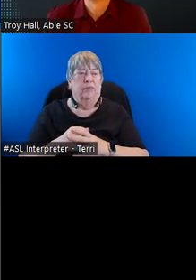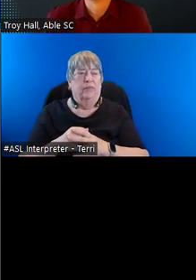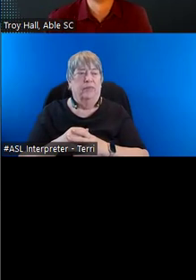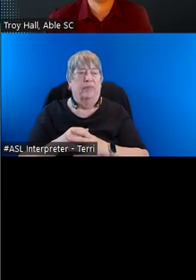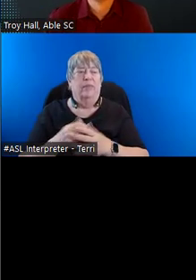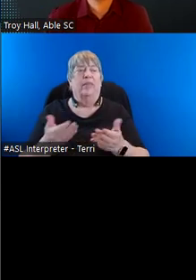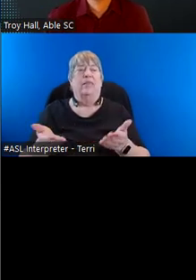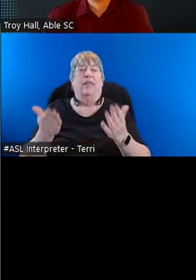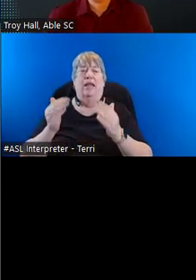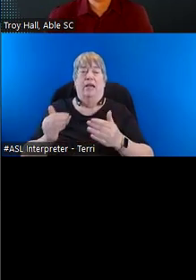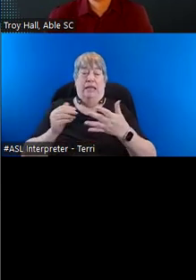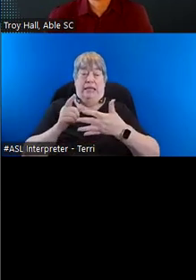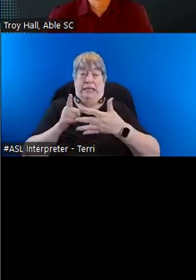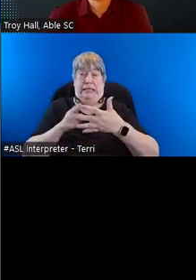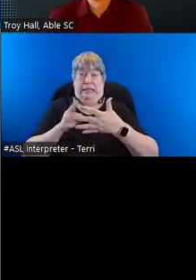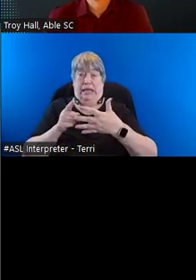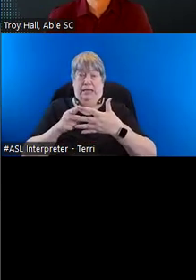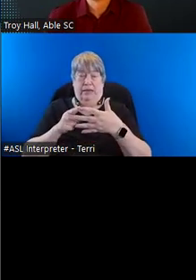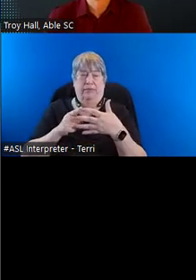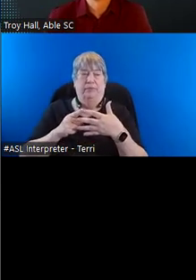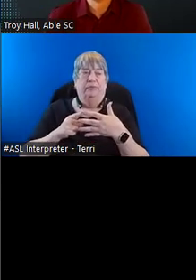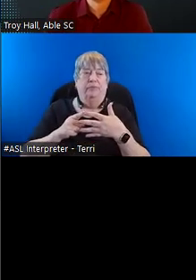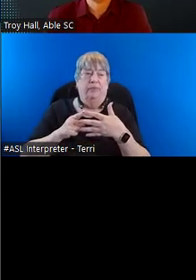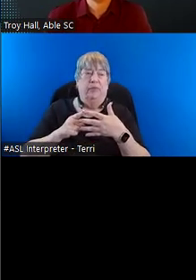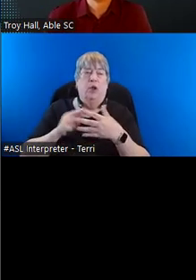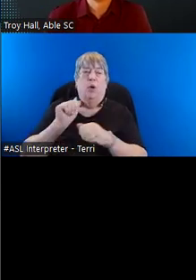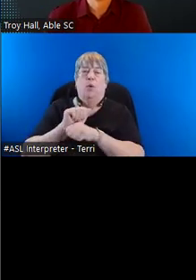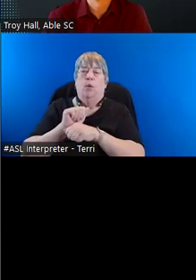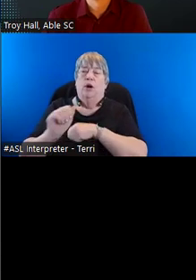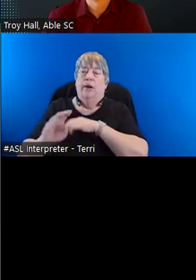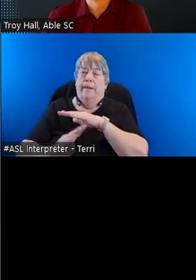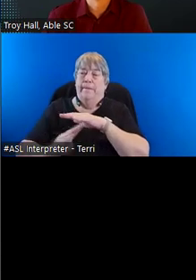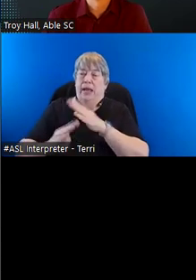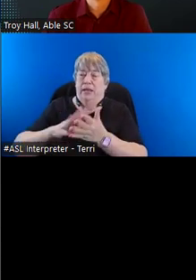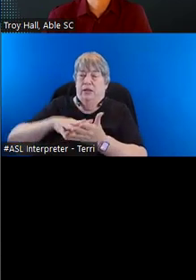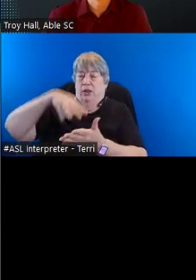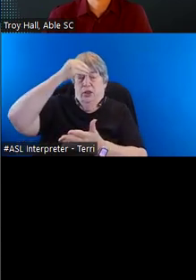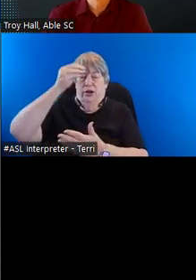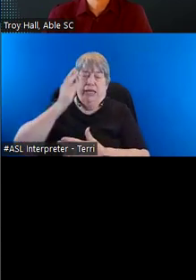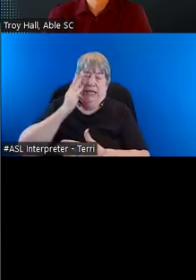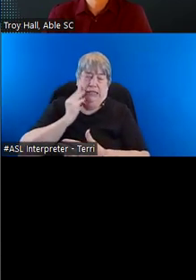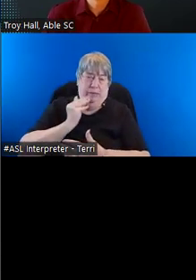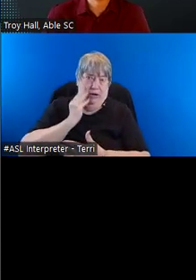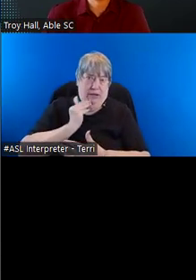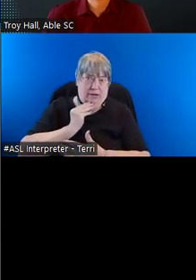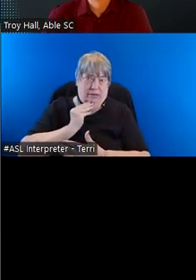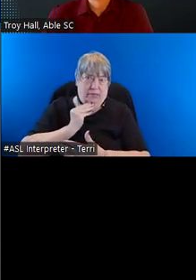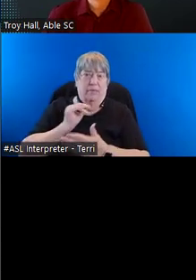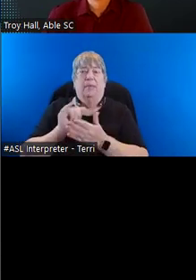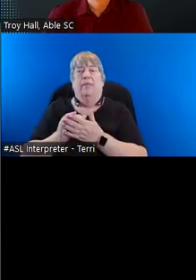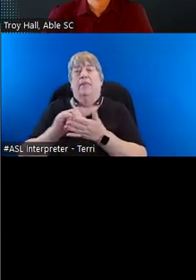Okay. One of the other pre-eds is going to be work-based learning experiences. So that's going to be where we can